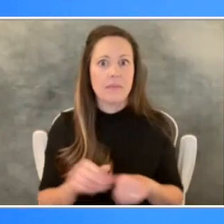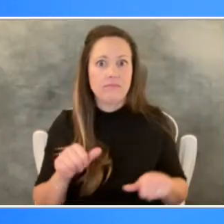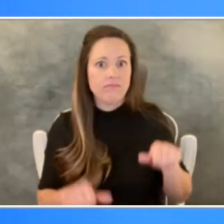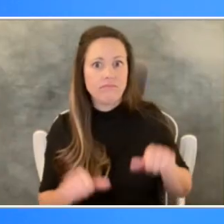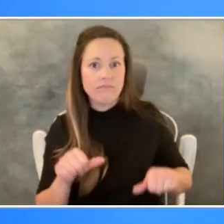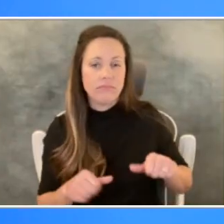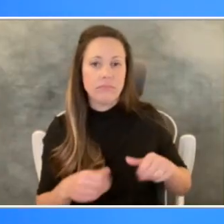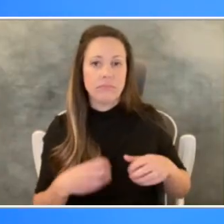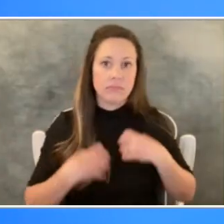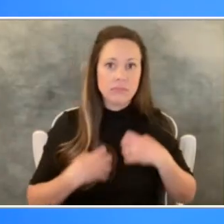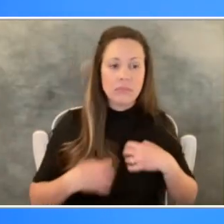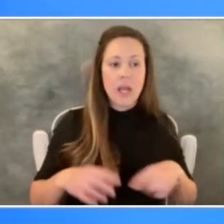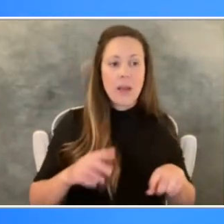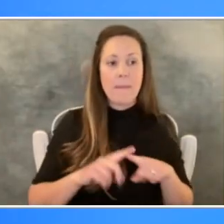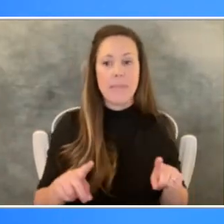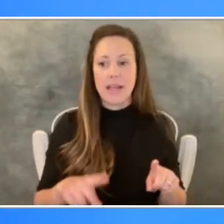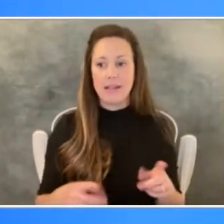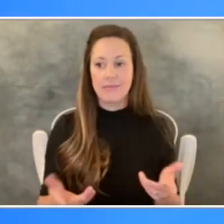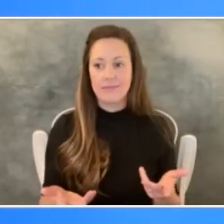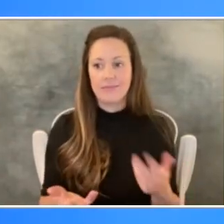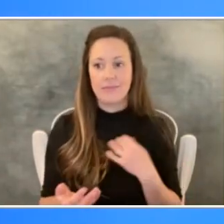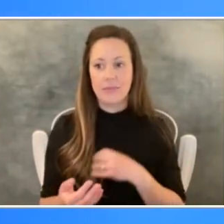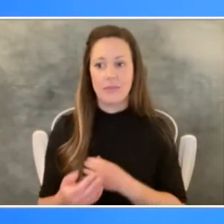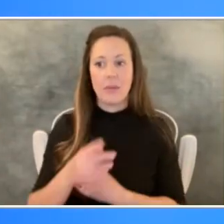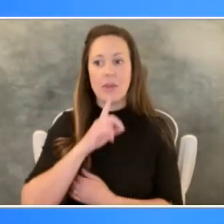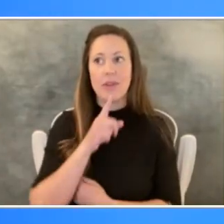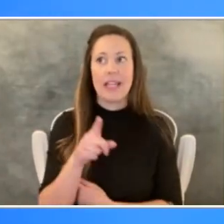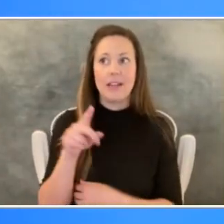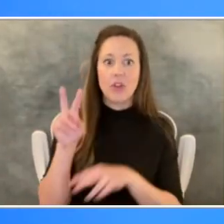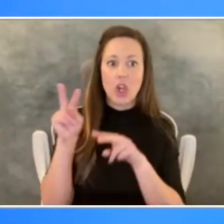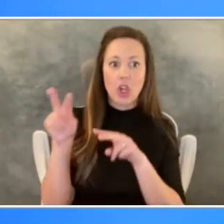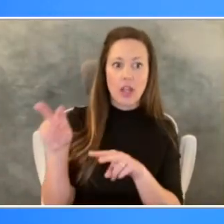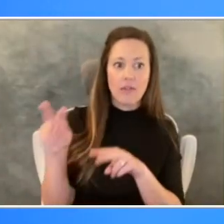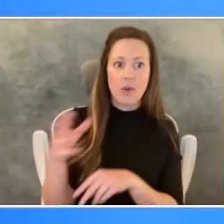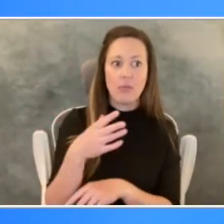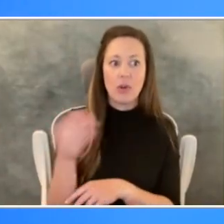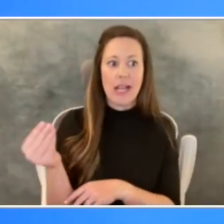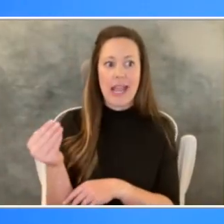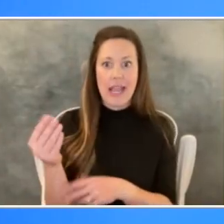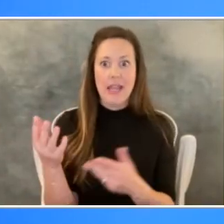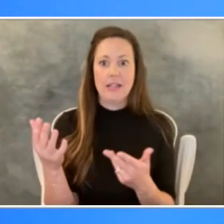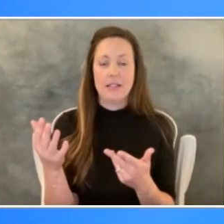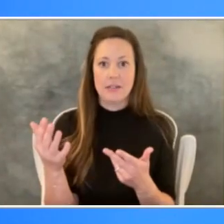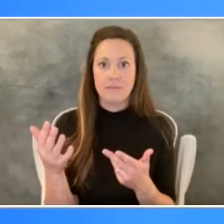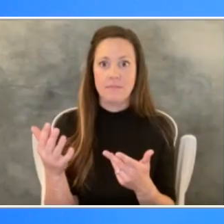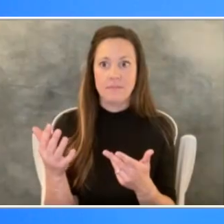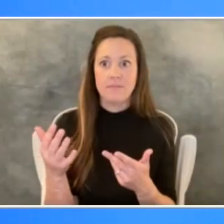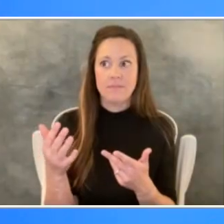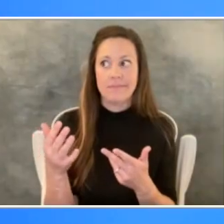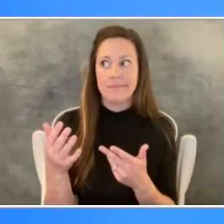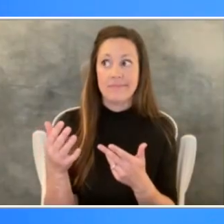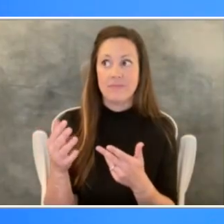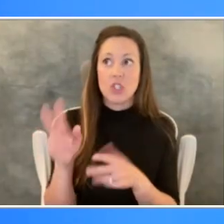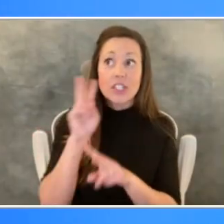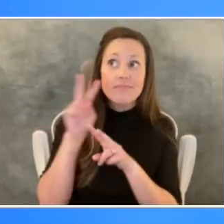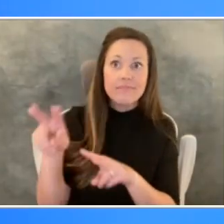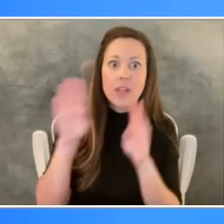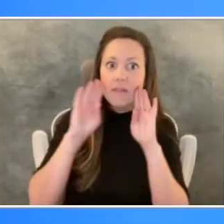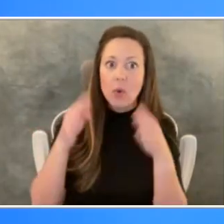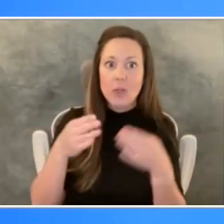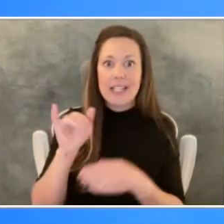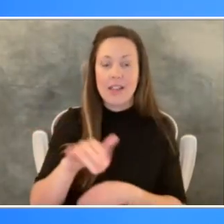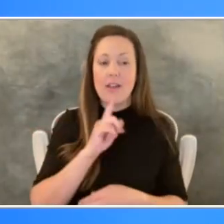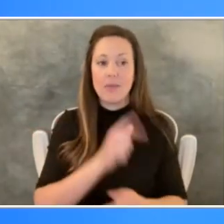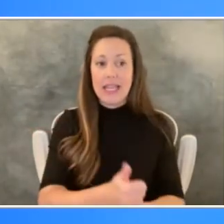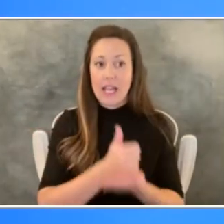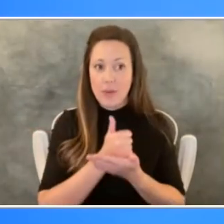But, just looking forward and just looking towards the future really helped me stay on track, and my